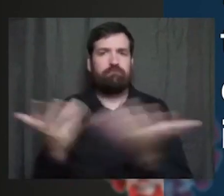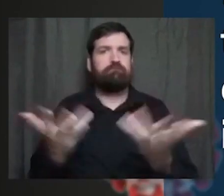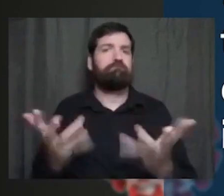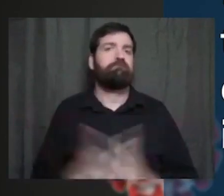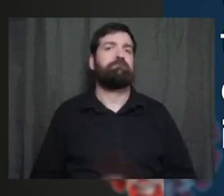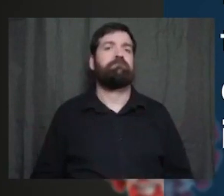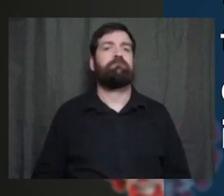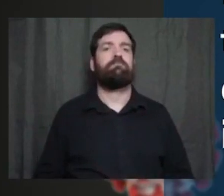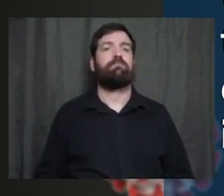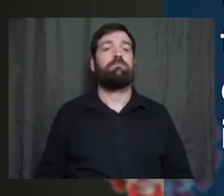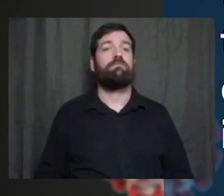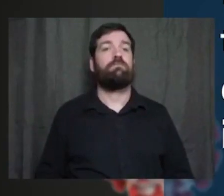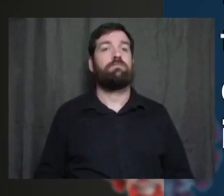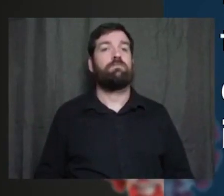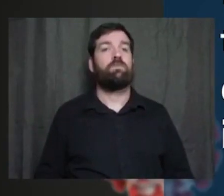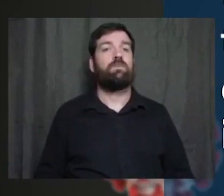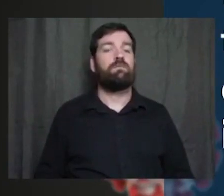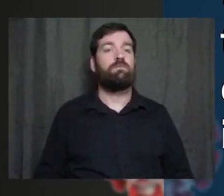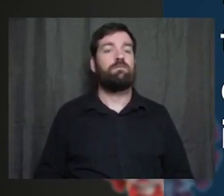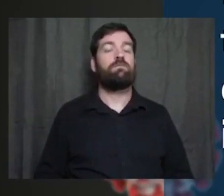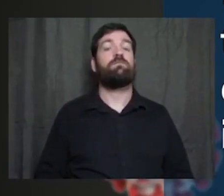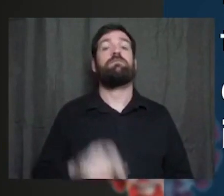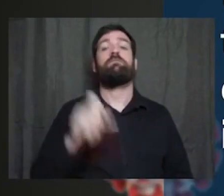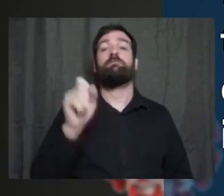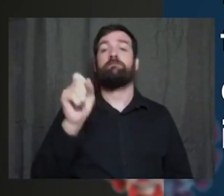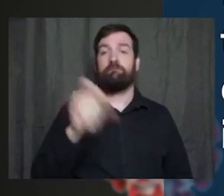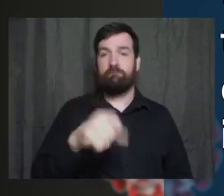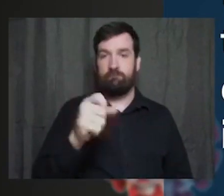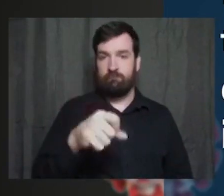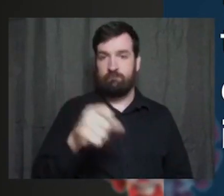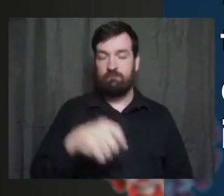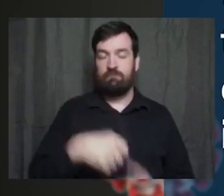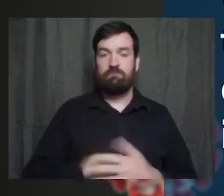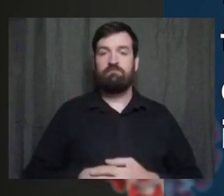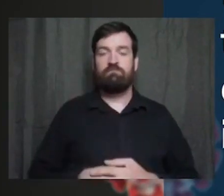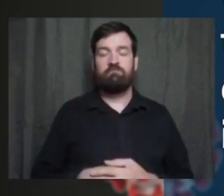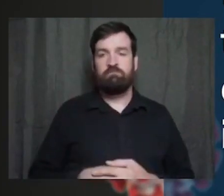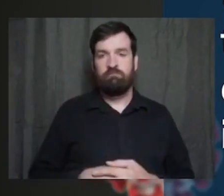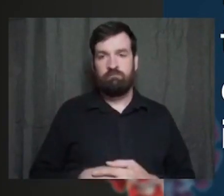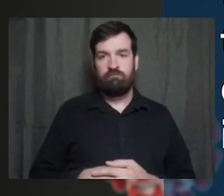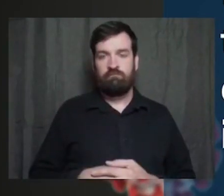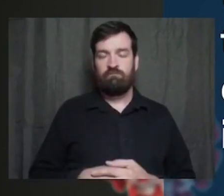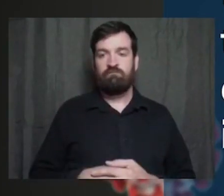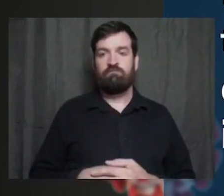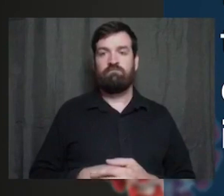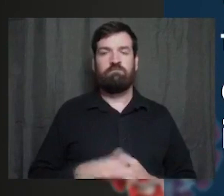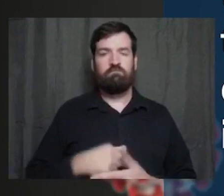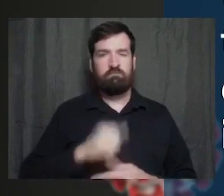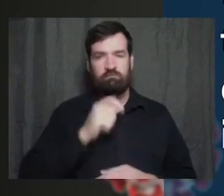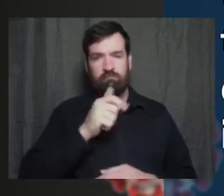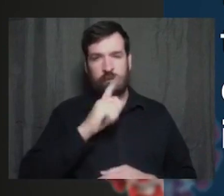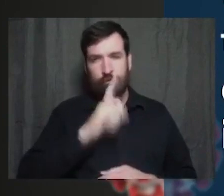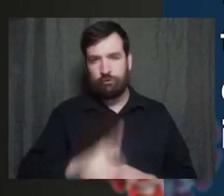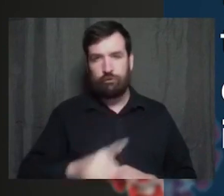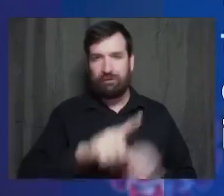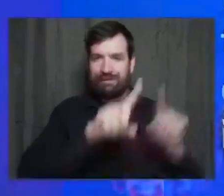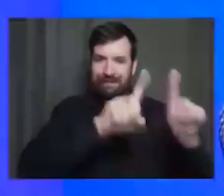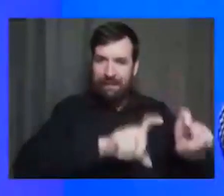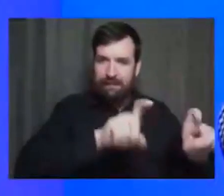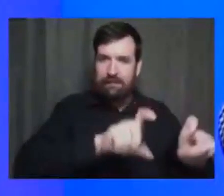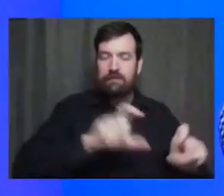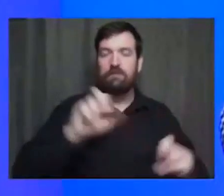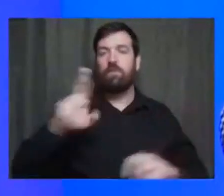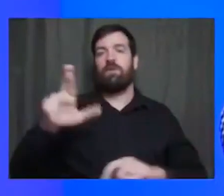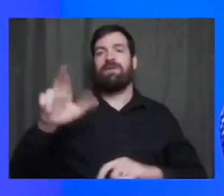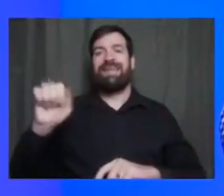Yeah, so I think we will see this, and I'm not sure if this is testing or cases. I think it might be